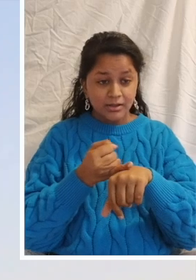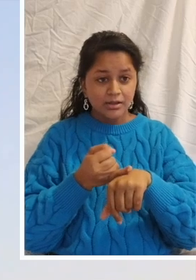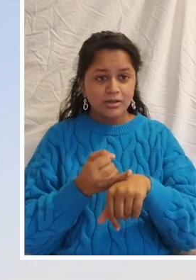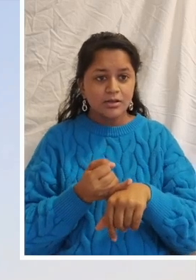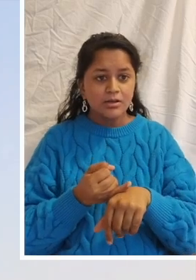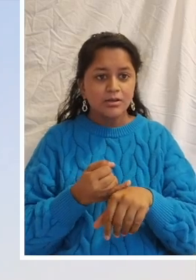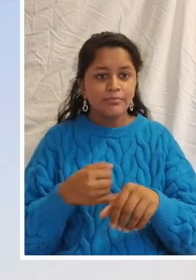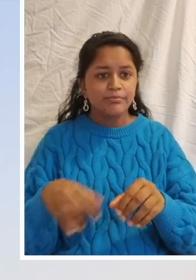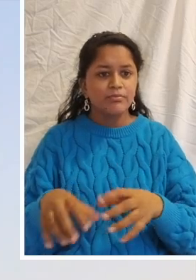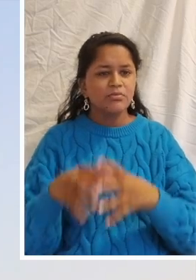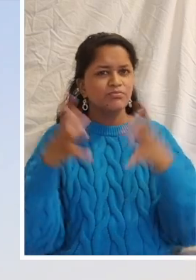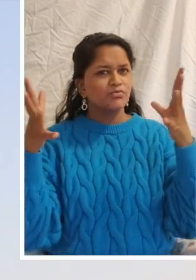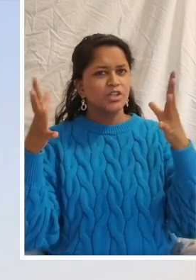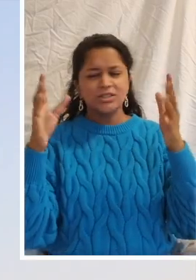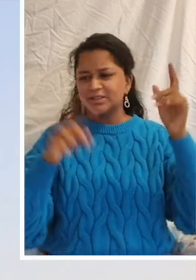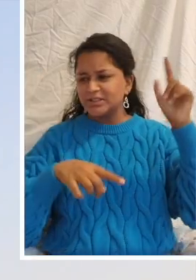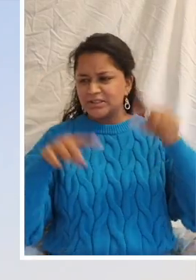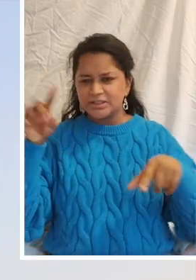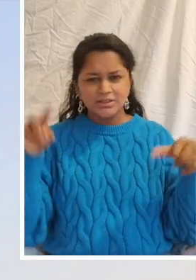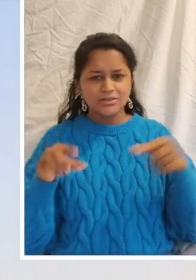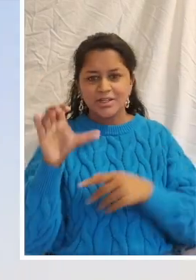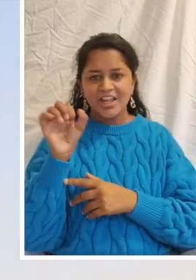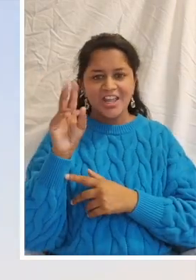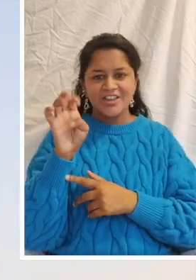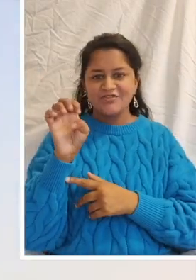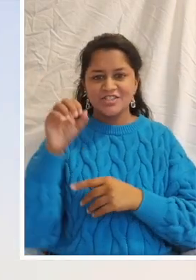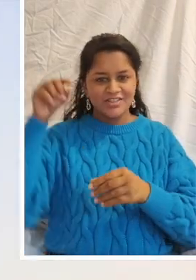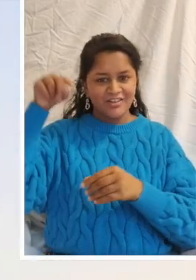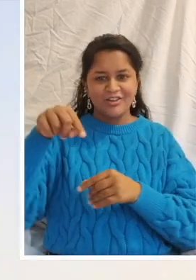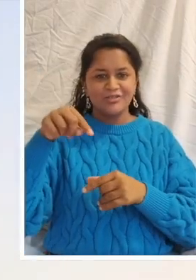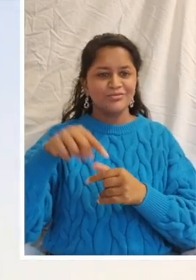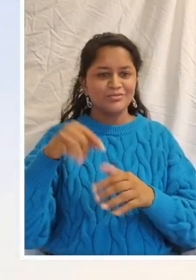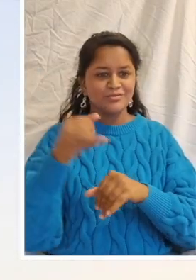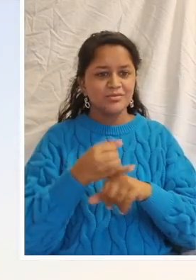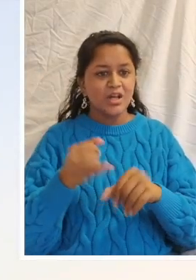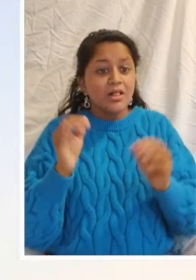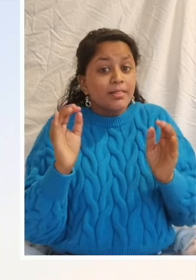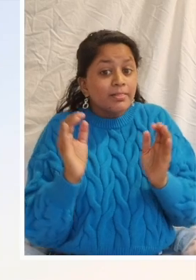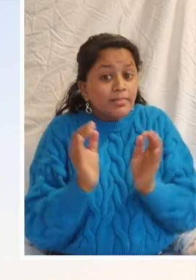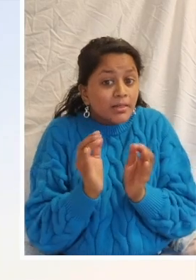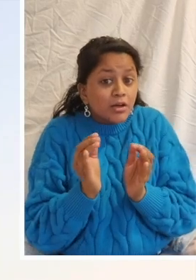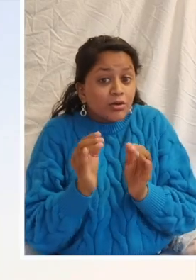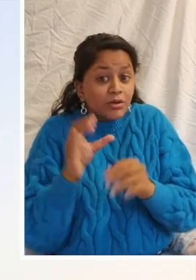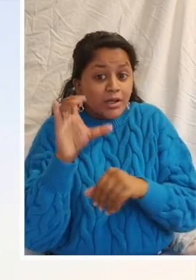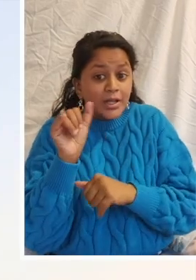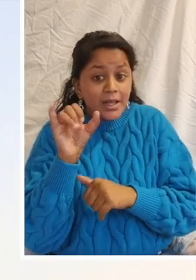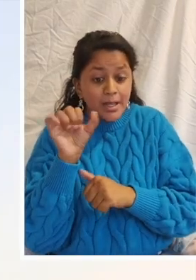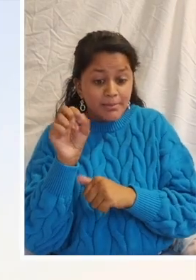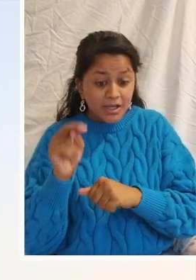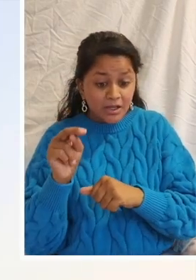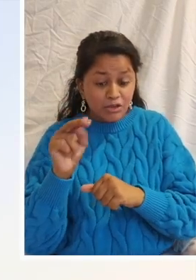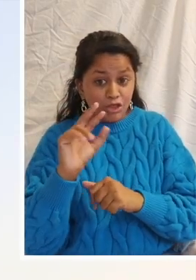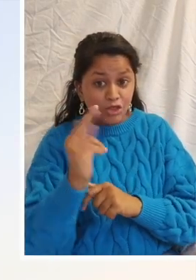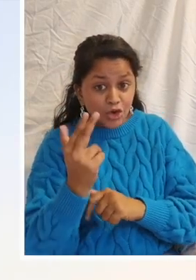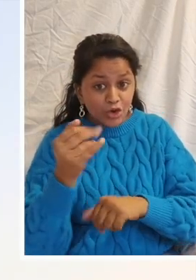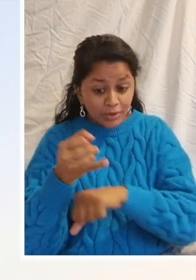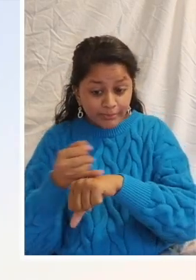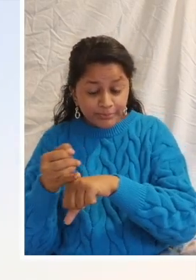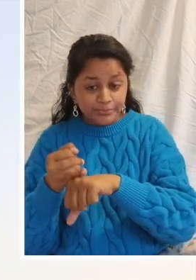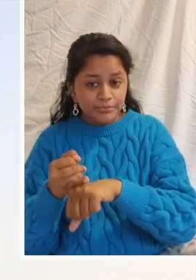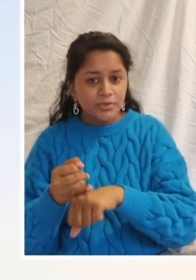brack in the bluff. There are lots and lots of caves that are home to many species of bat. Whereas in Little